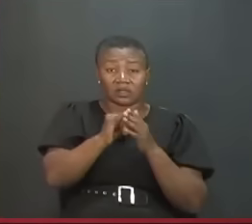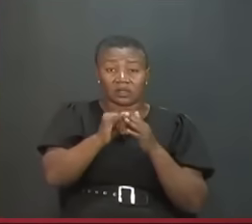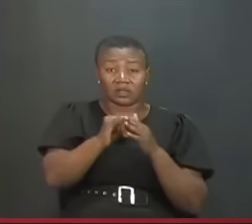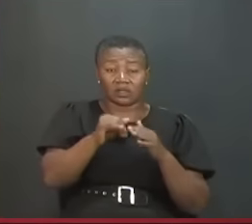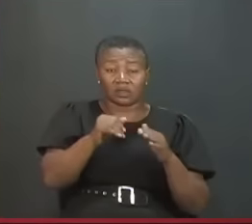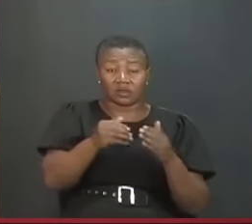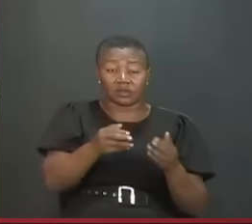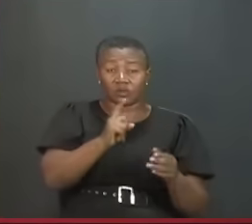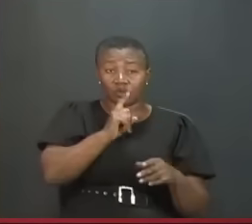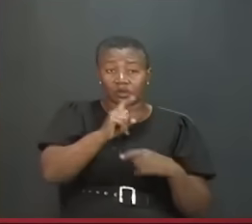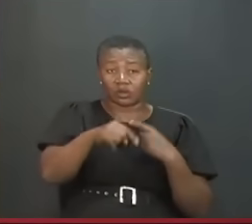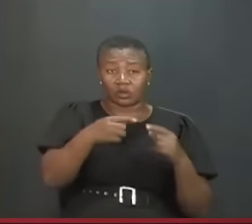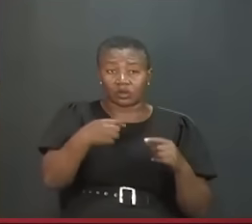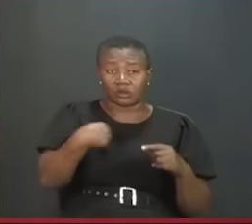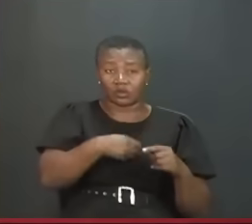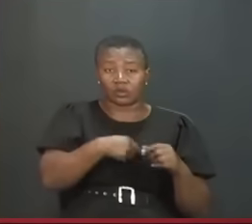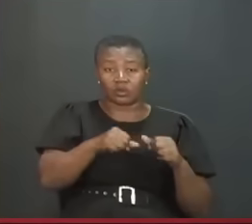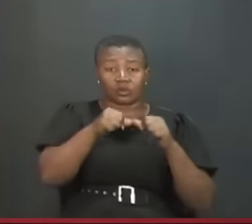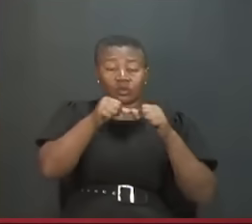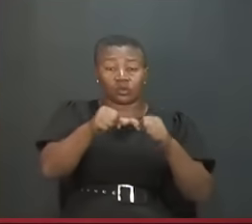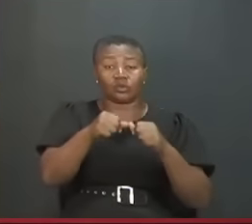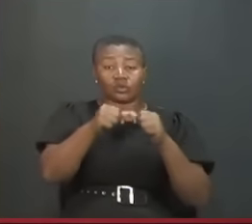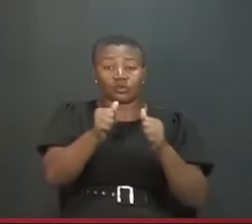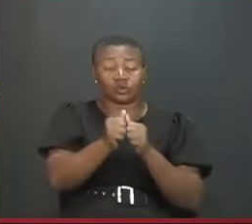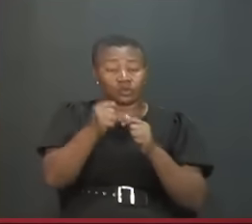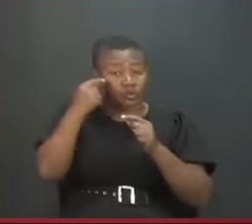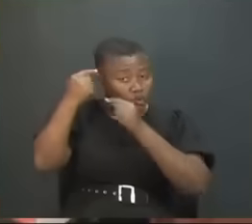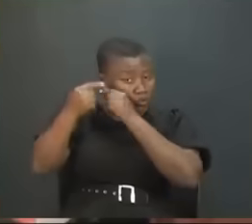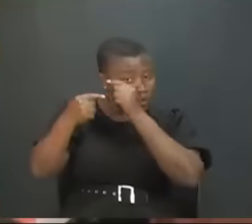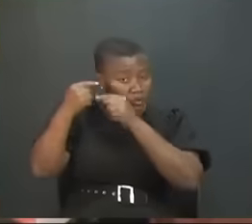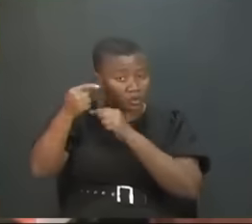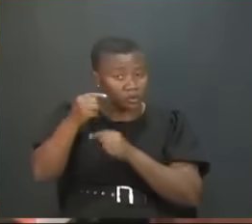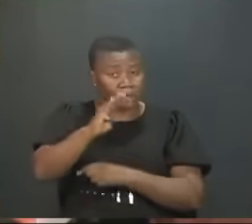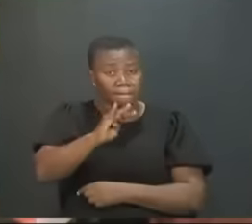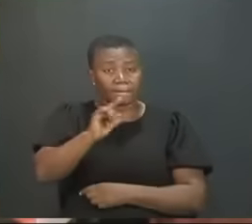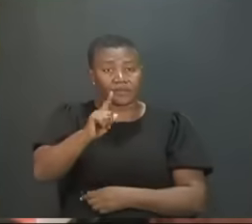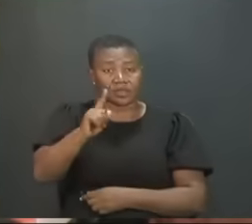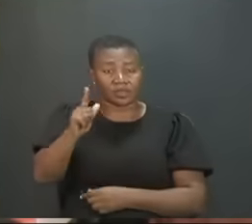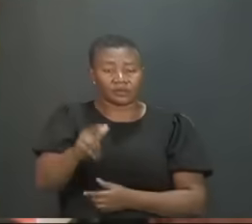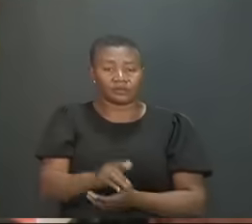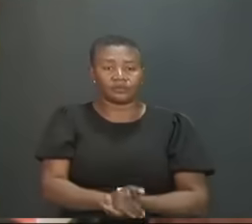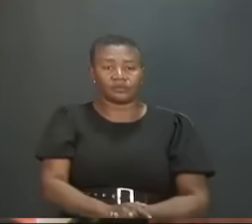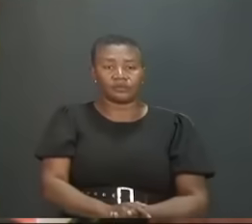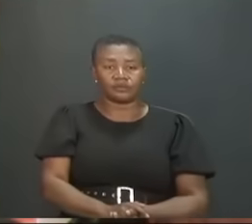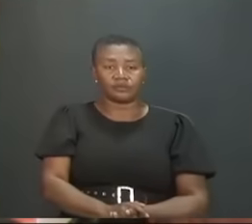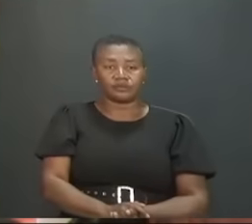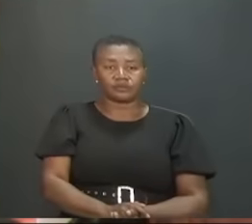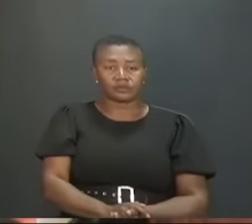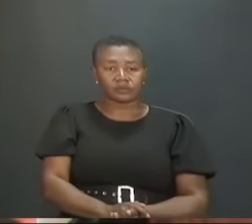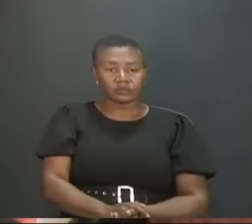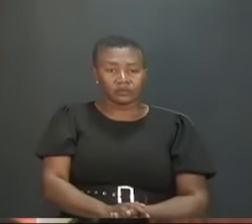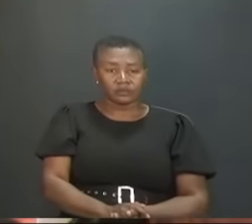for us to continue with the consideration of the bill. Please.